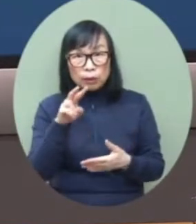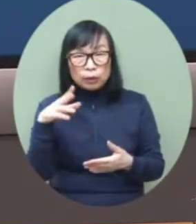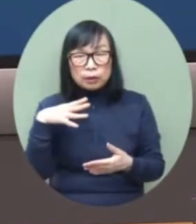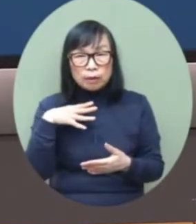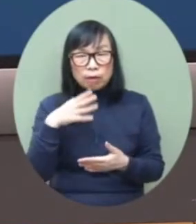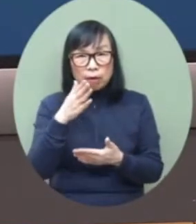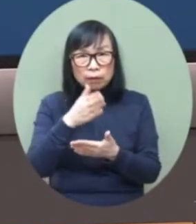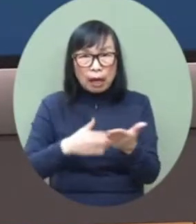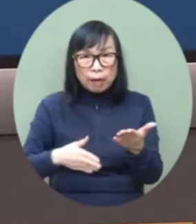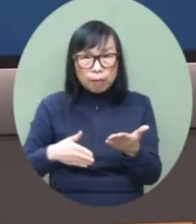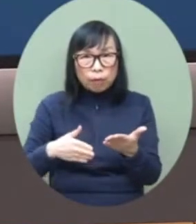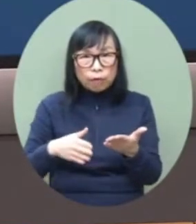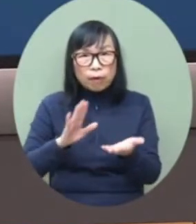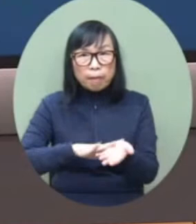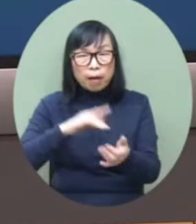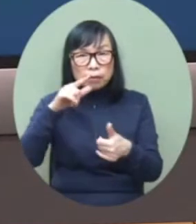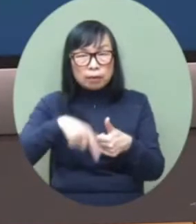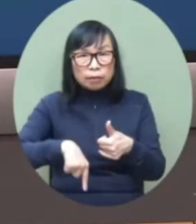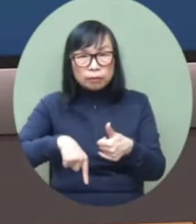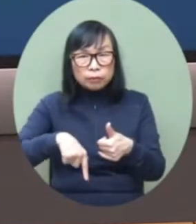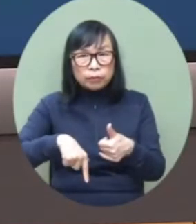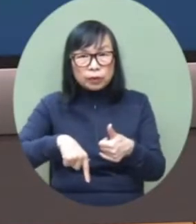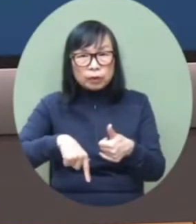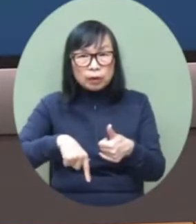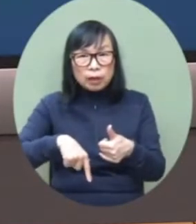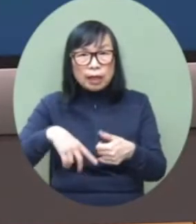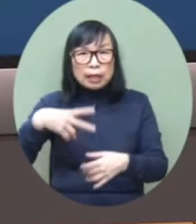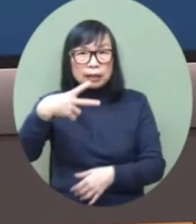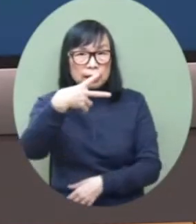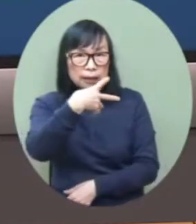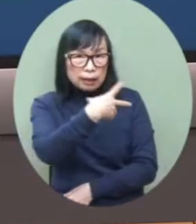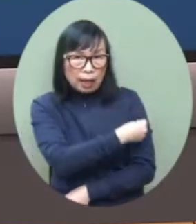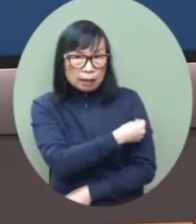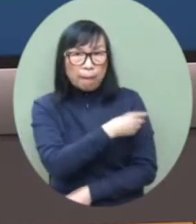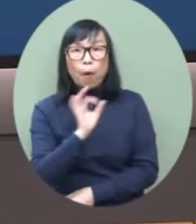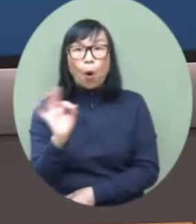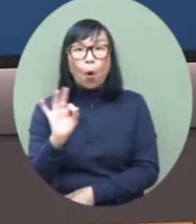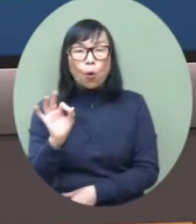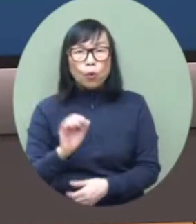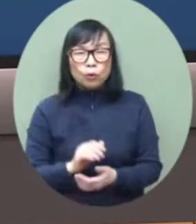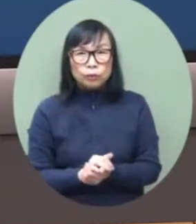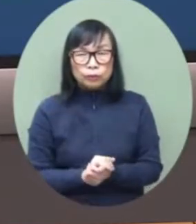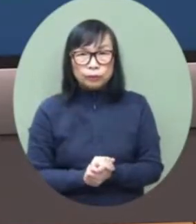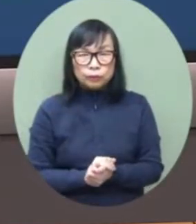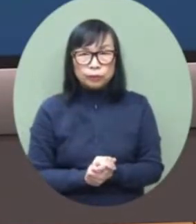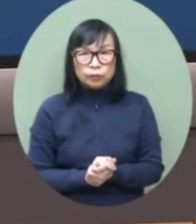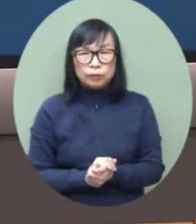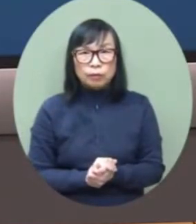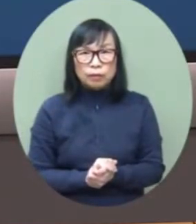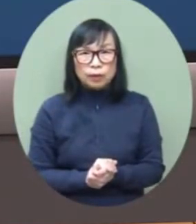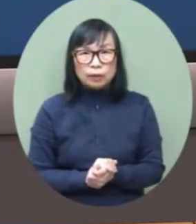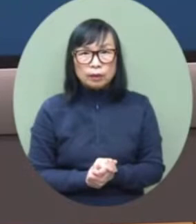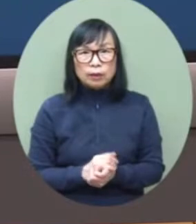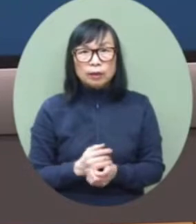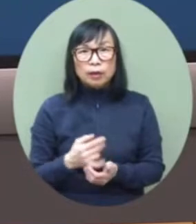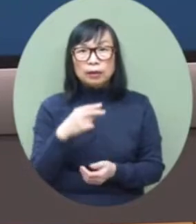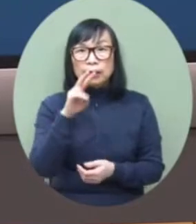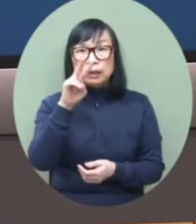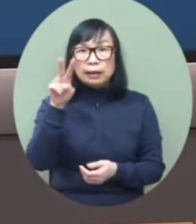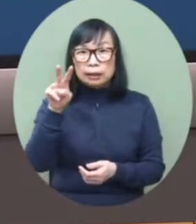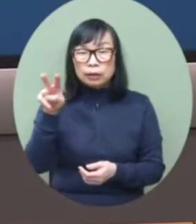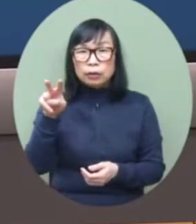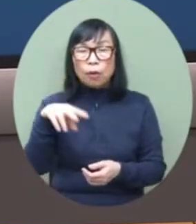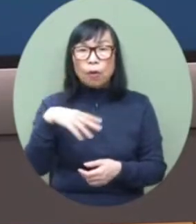also observed that the majority of these patients, they did not get vaccinated. So